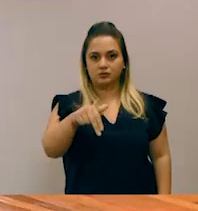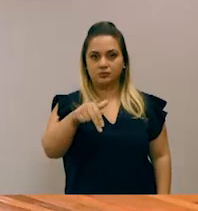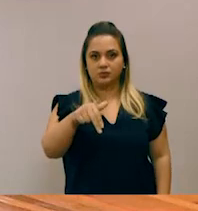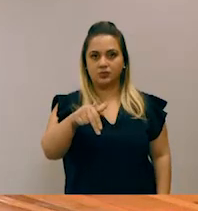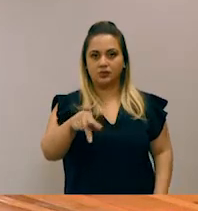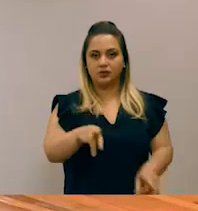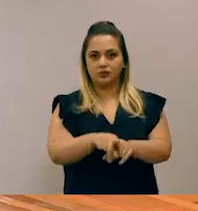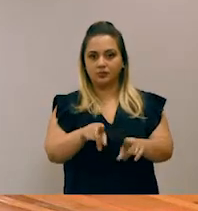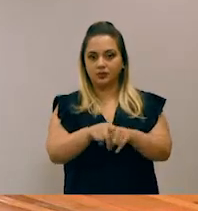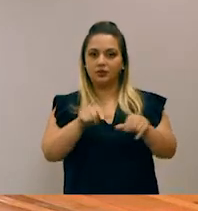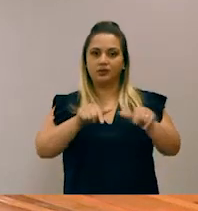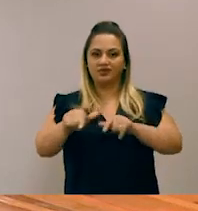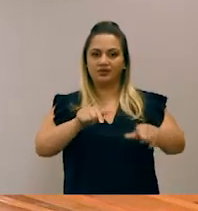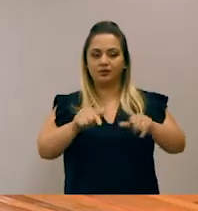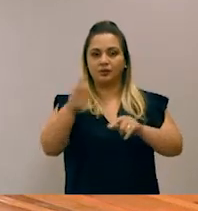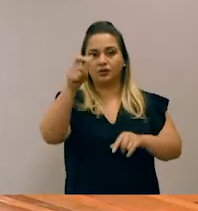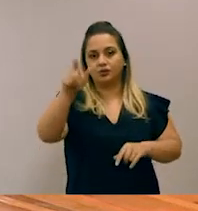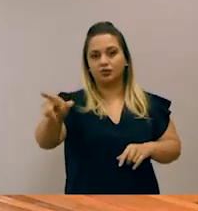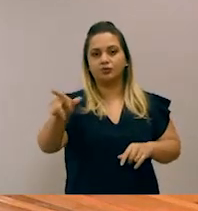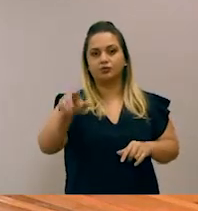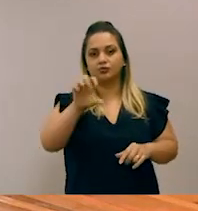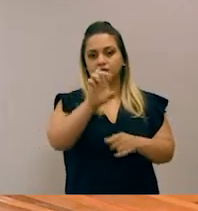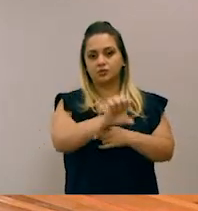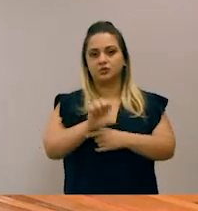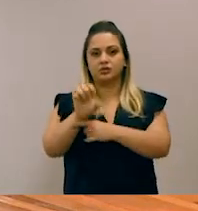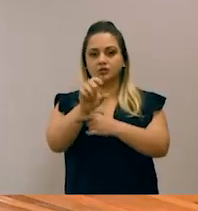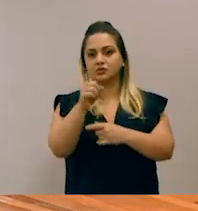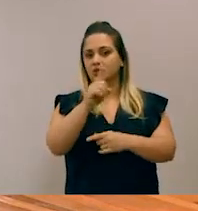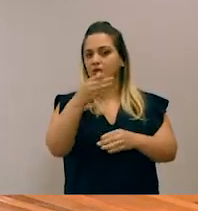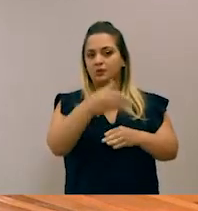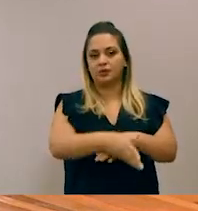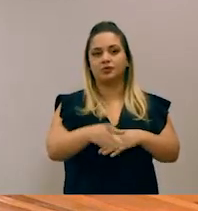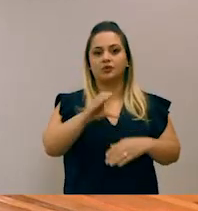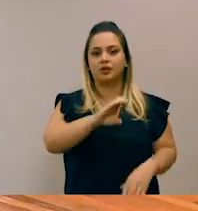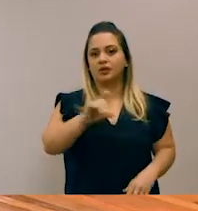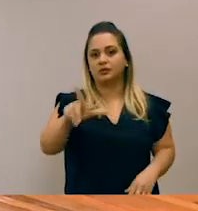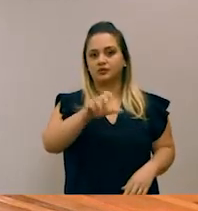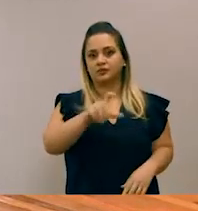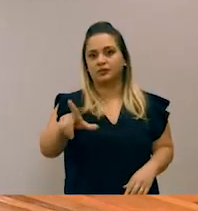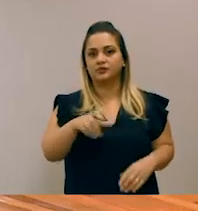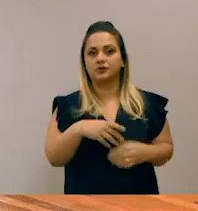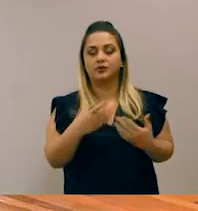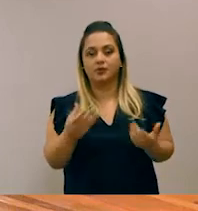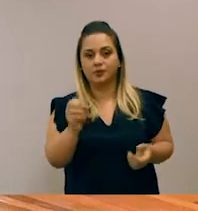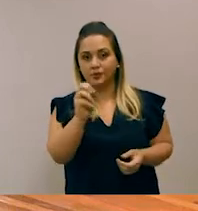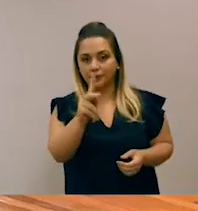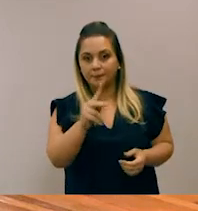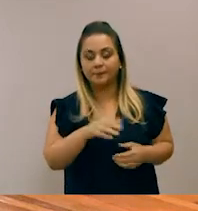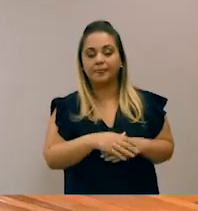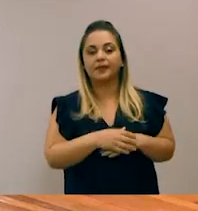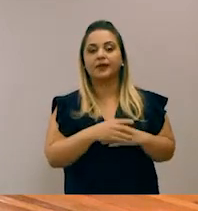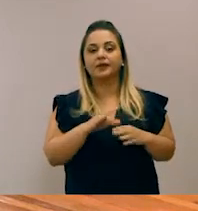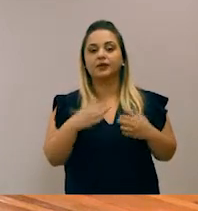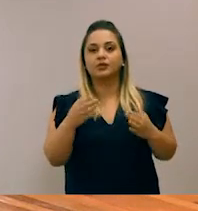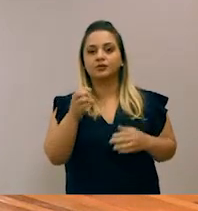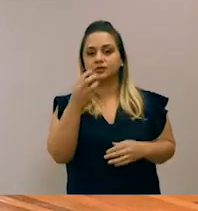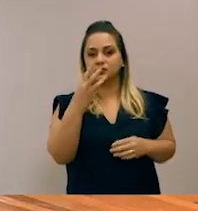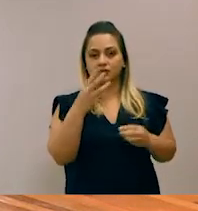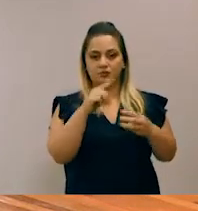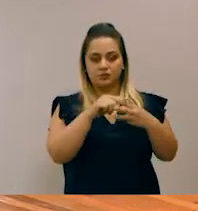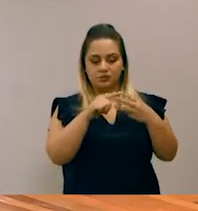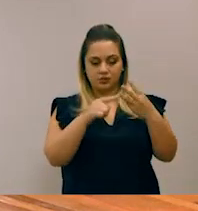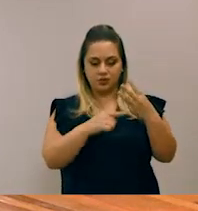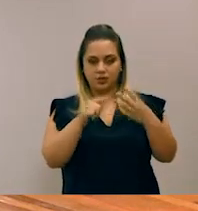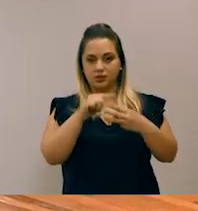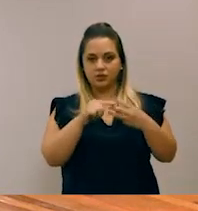as not approved and work on the other statuses that are not in this classification. Okay?